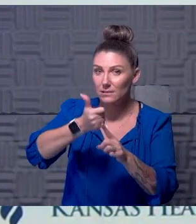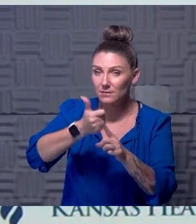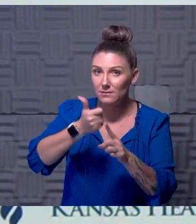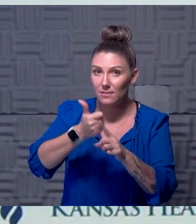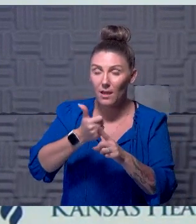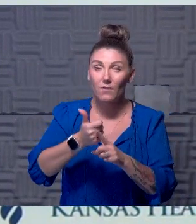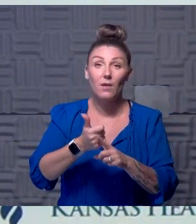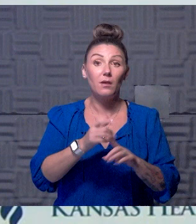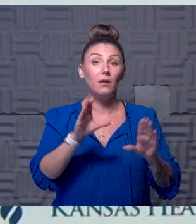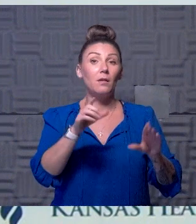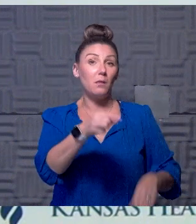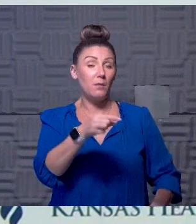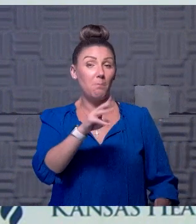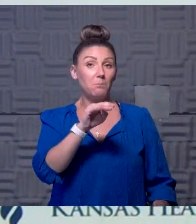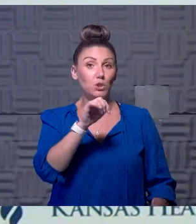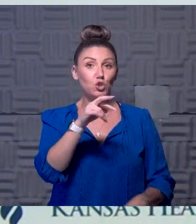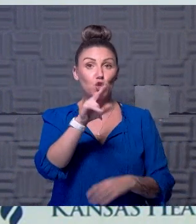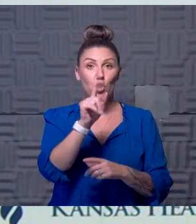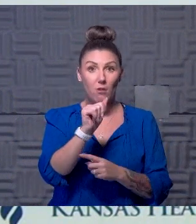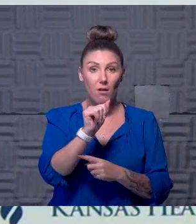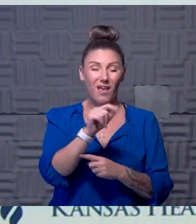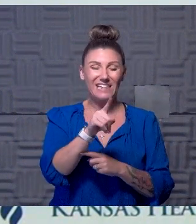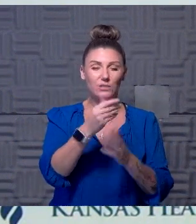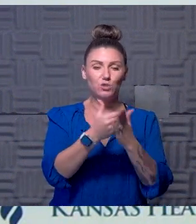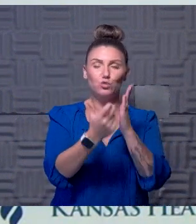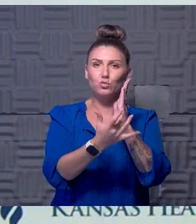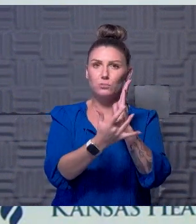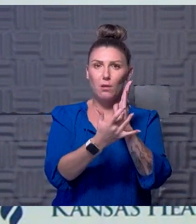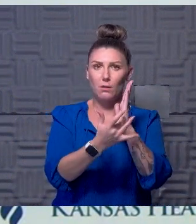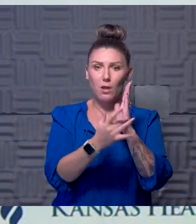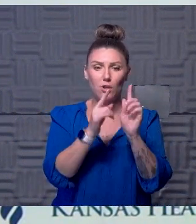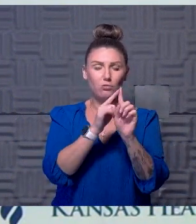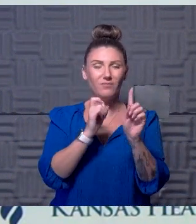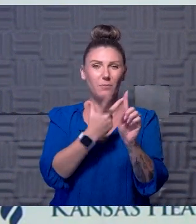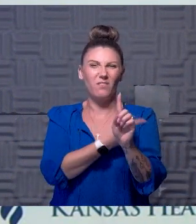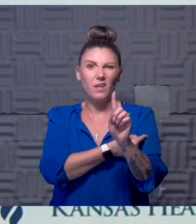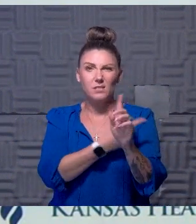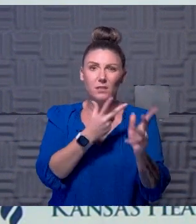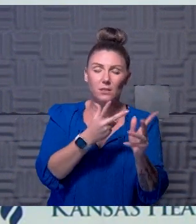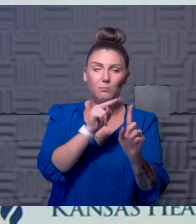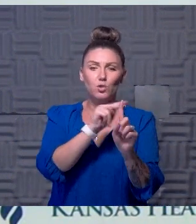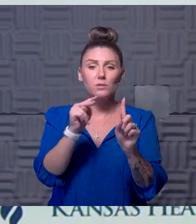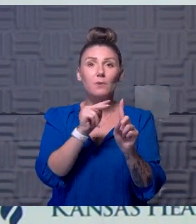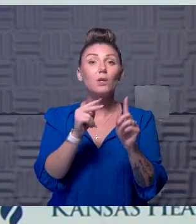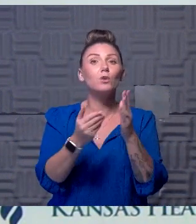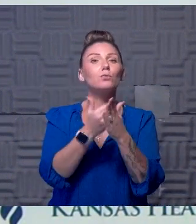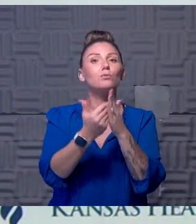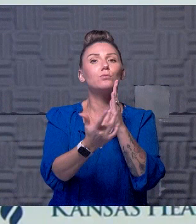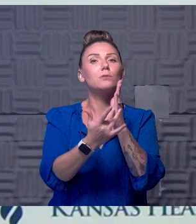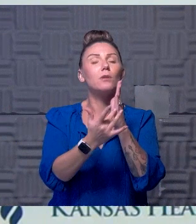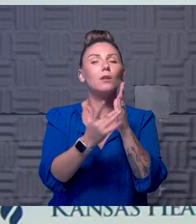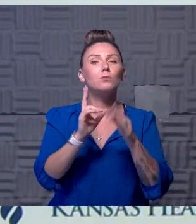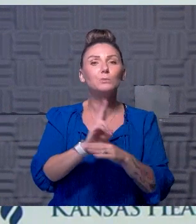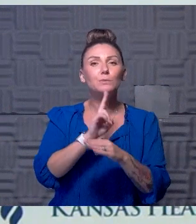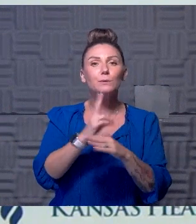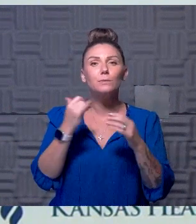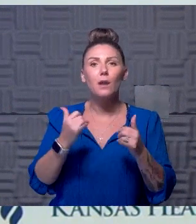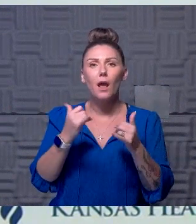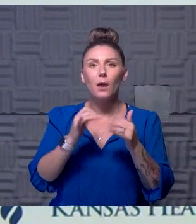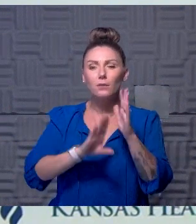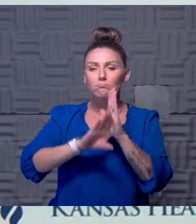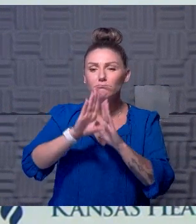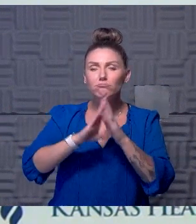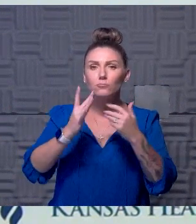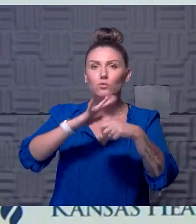Moderna vaccine is newer technology from a vaccine point of view. There's a lot of new technologies that are being used now to create